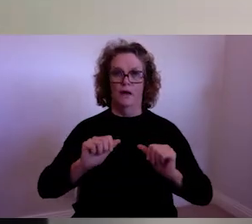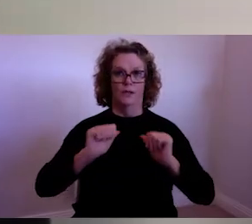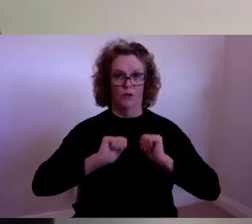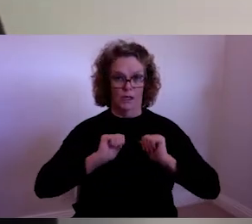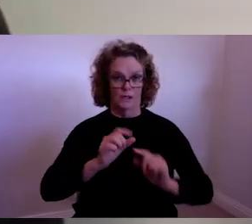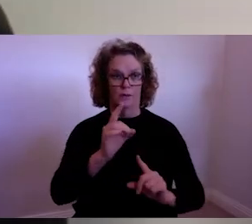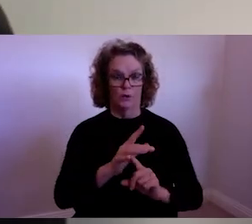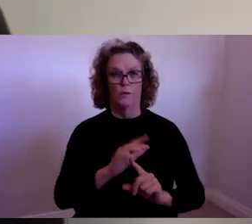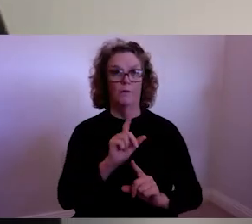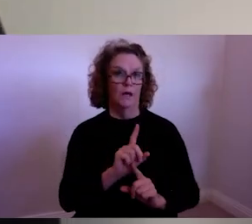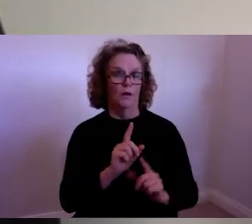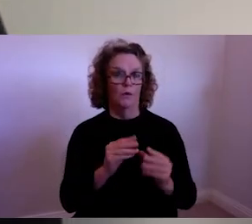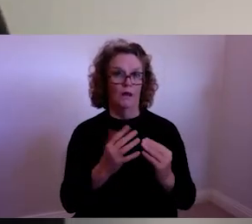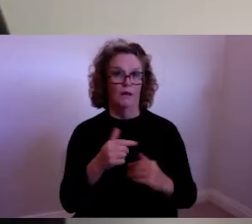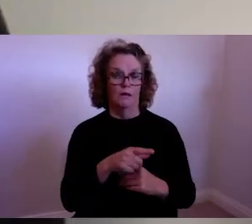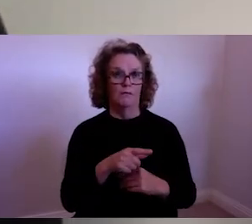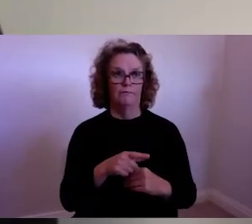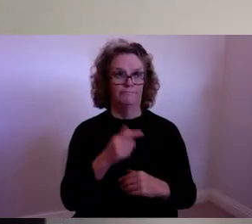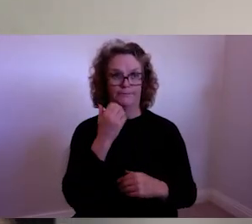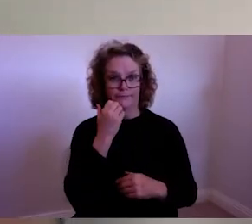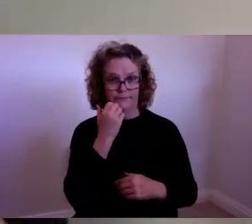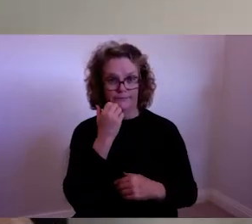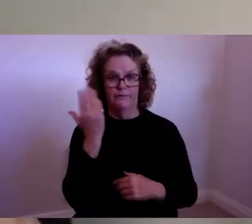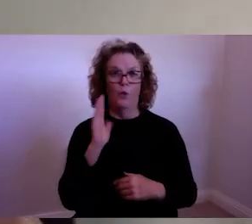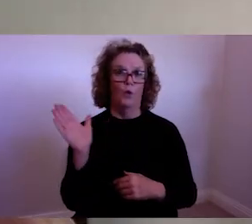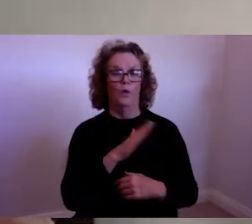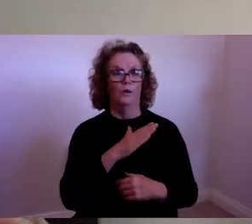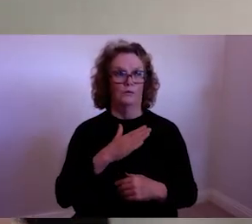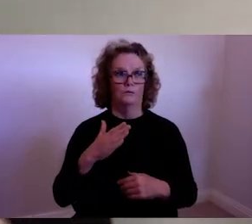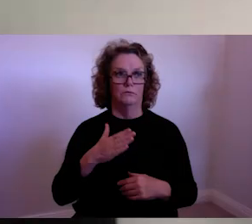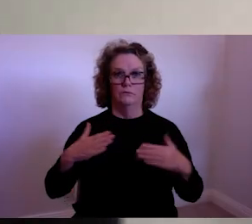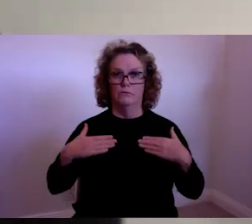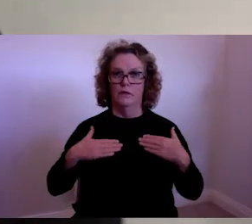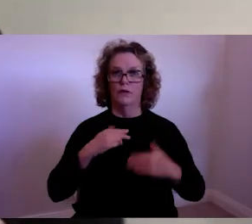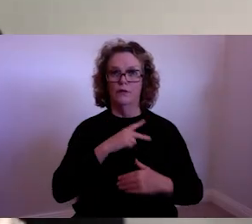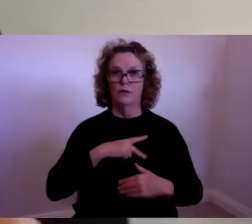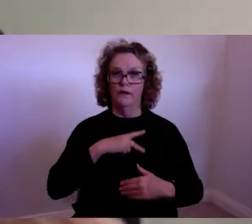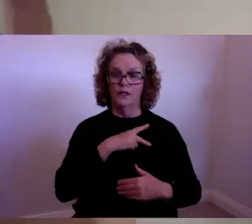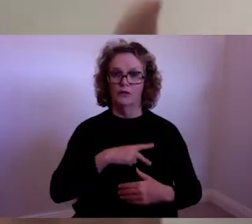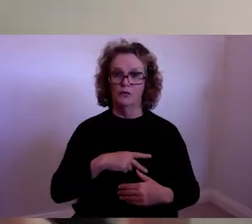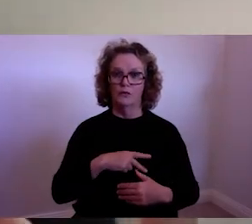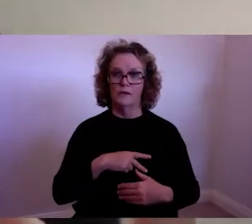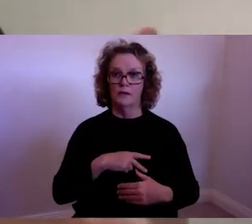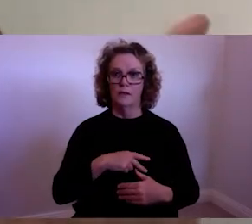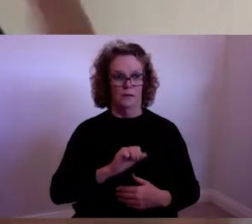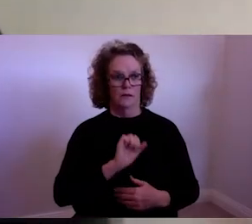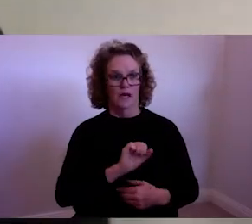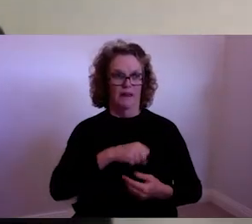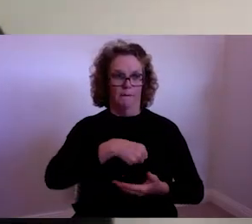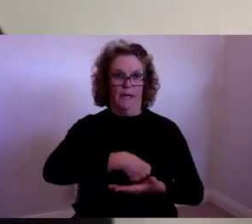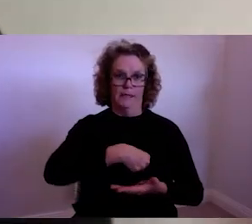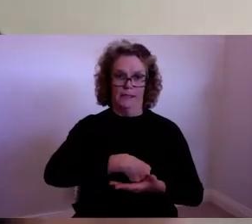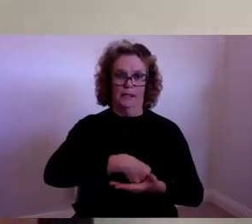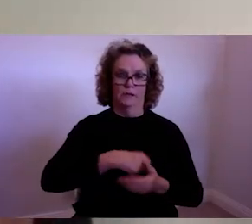think every health professional, every clinician in their basic training has the principles of